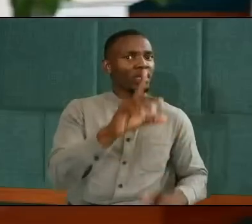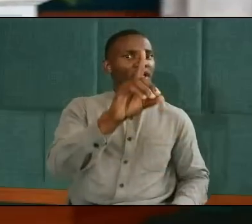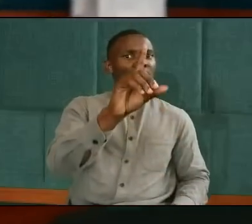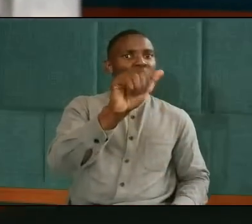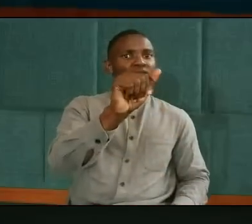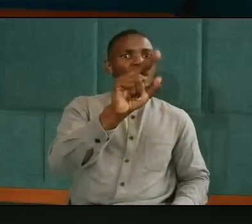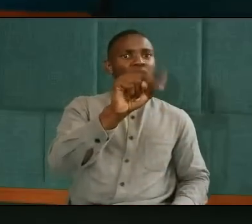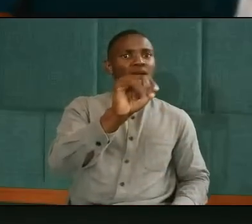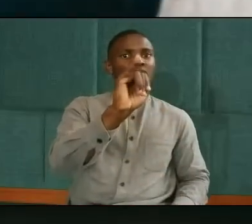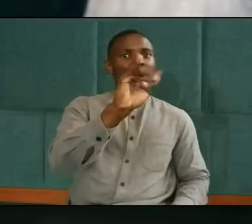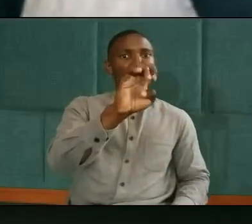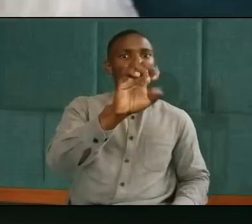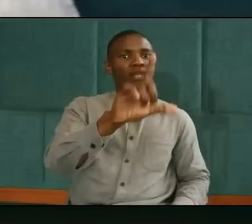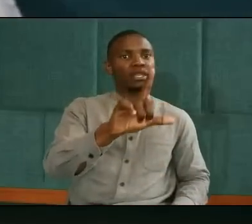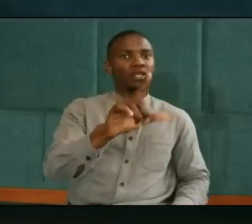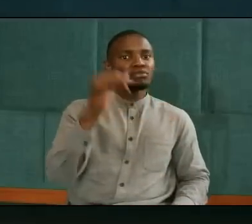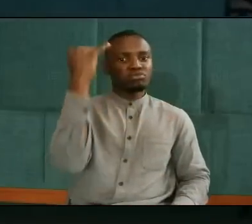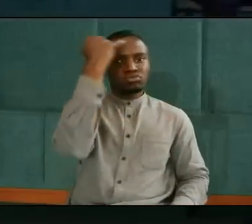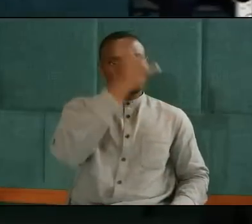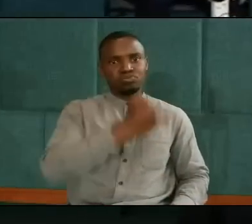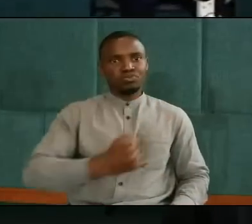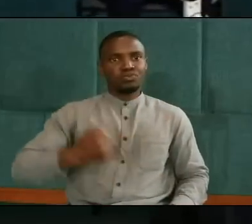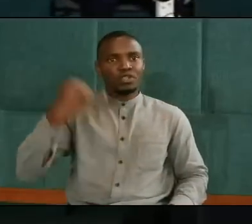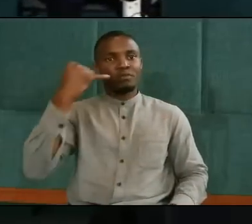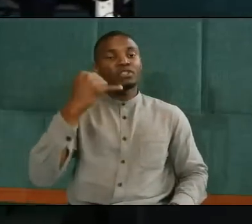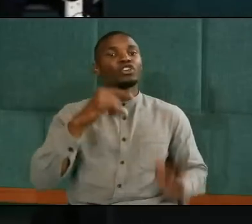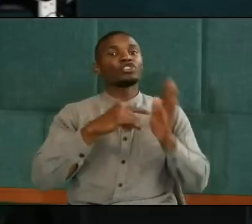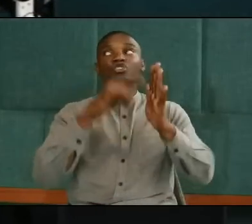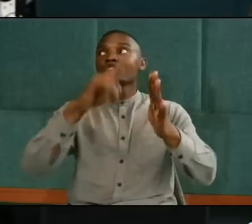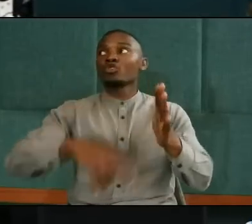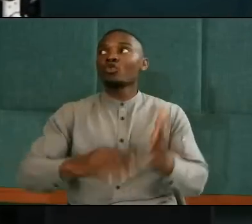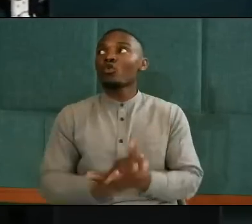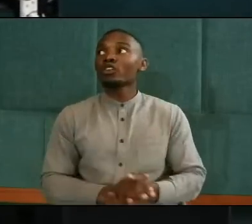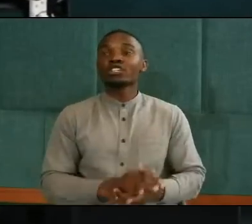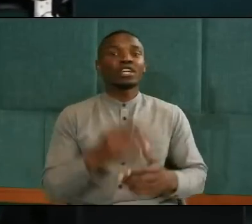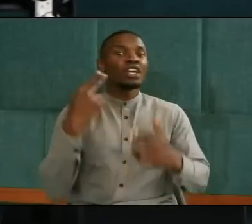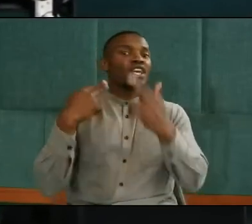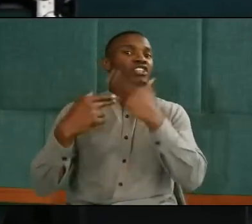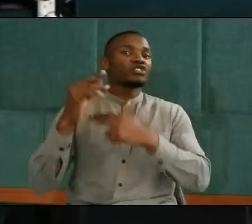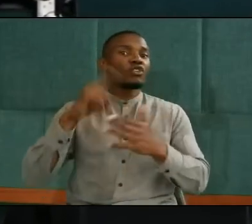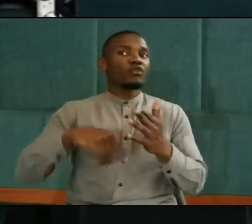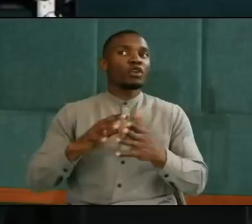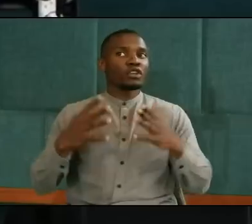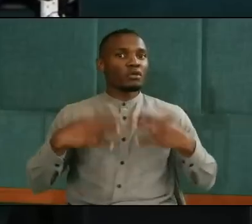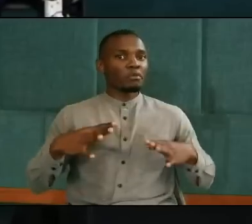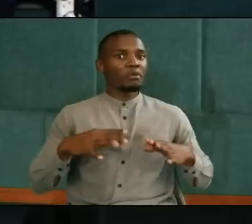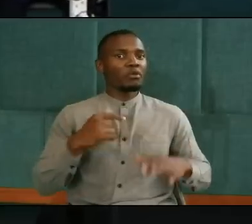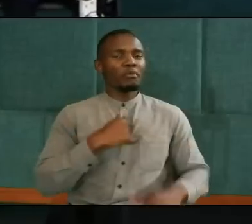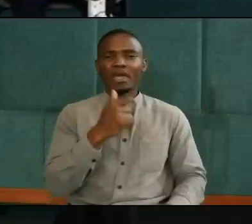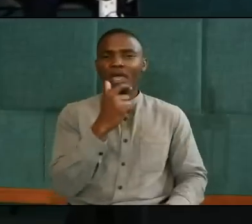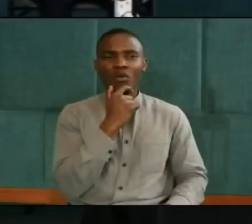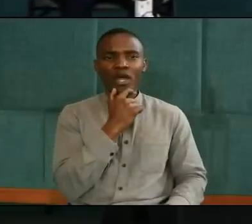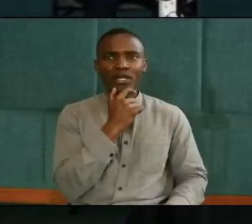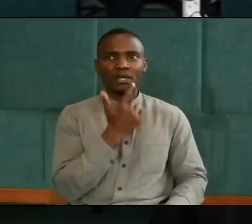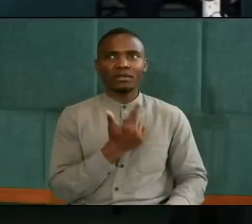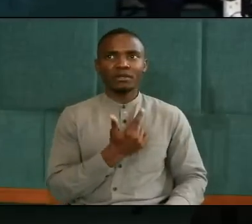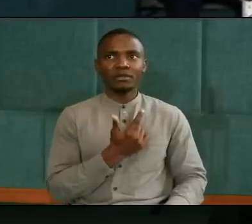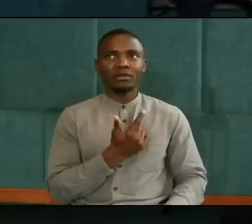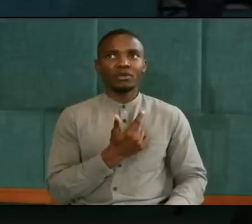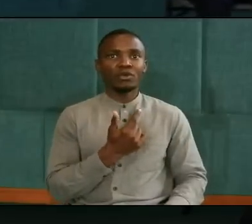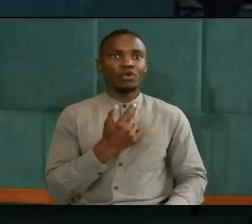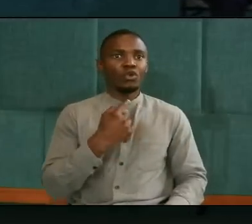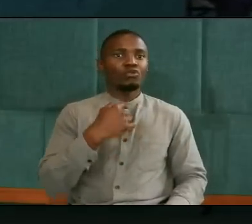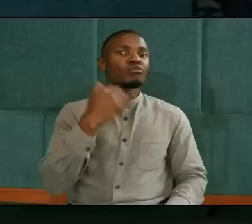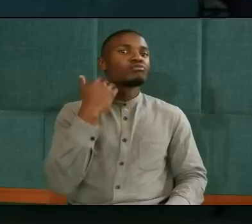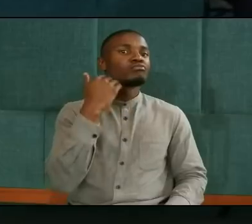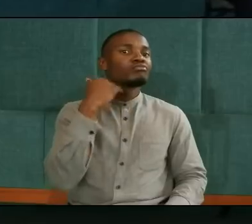image. It is a timeline of human history. I wonder if we are at the last part of that image. Well, we are surely not in the head.